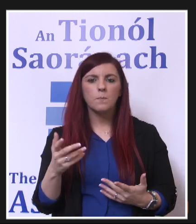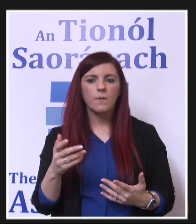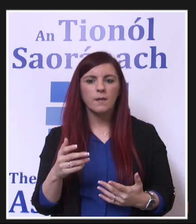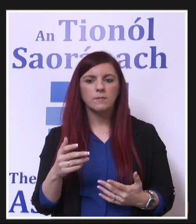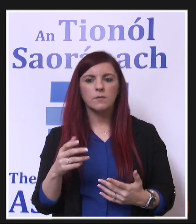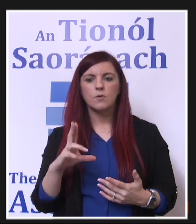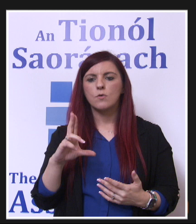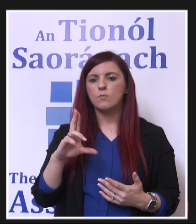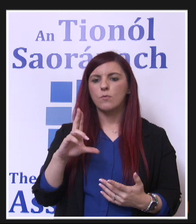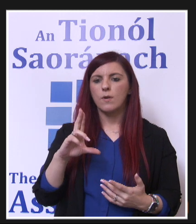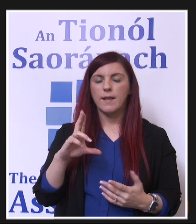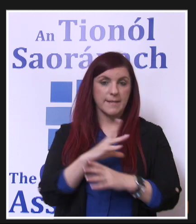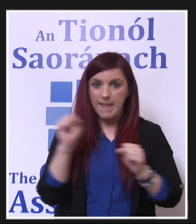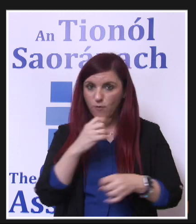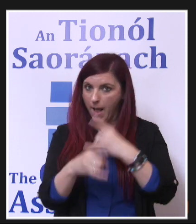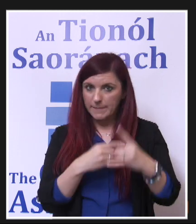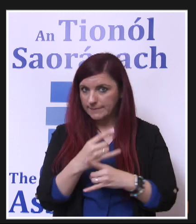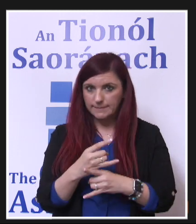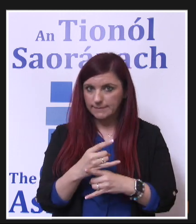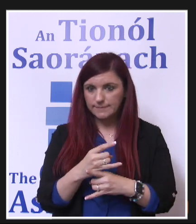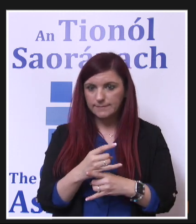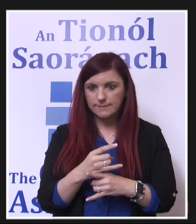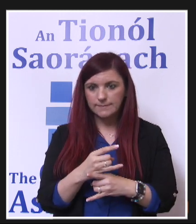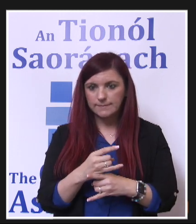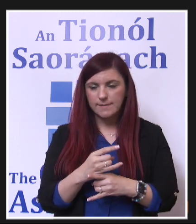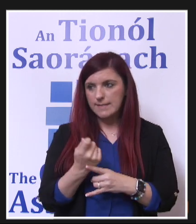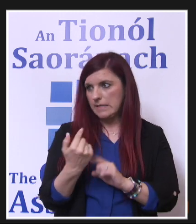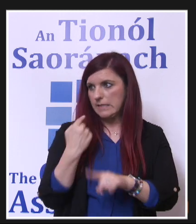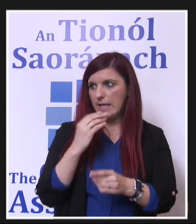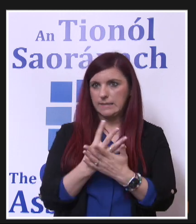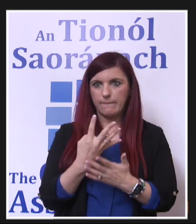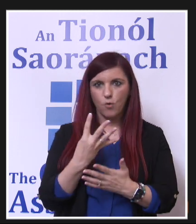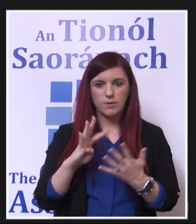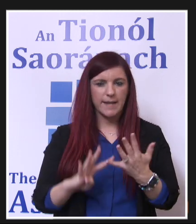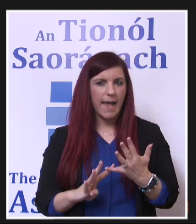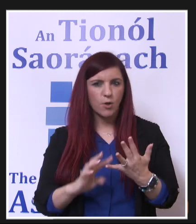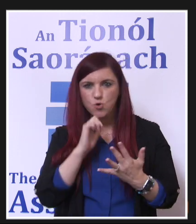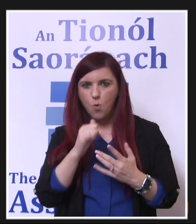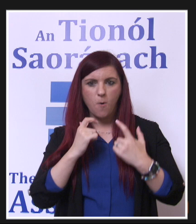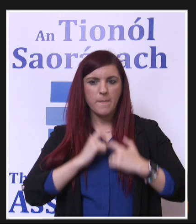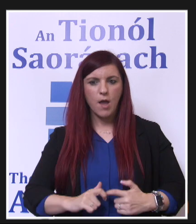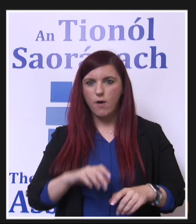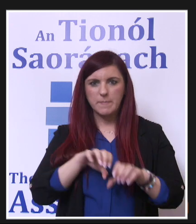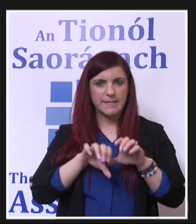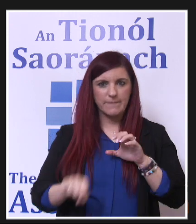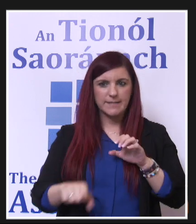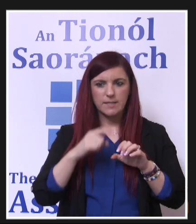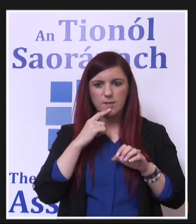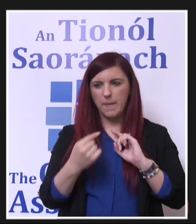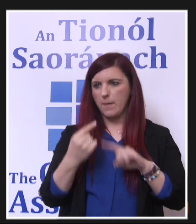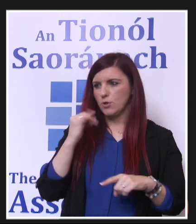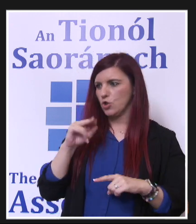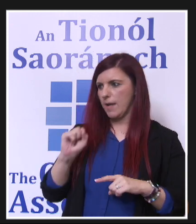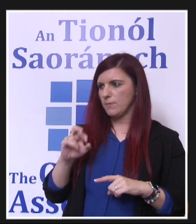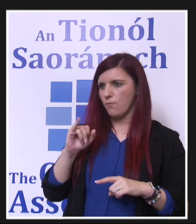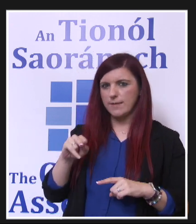Boston has been defeated since 1949, and that was a fellow named James Michael Curley, and he